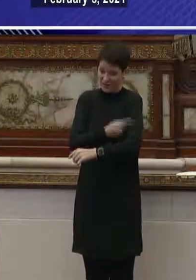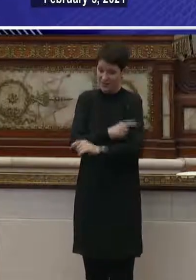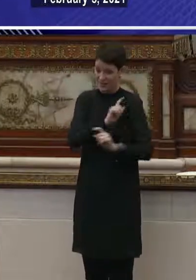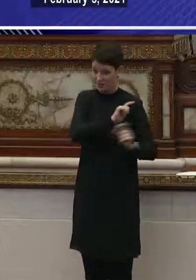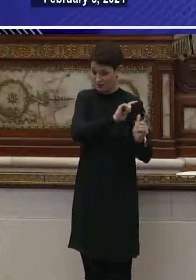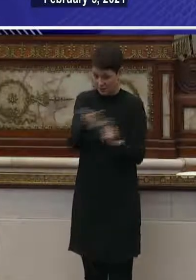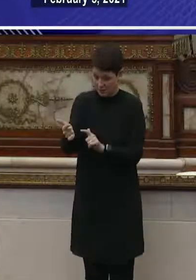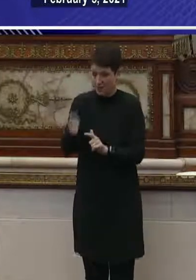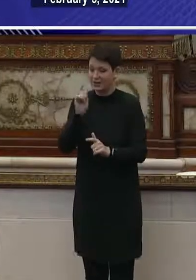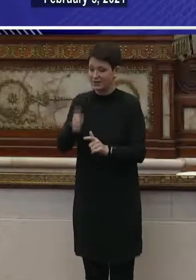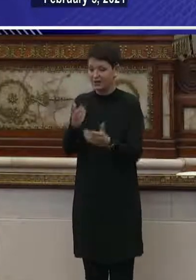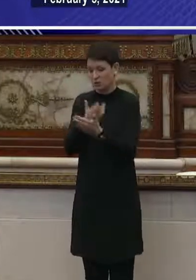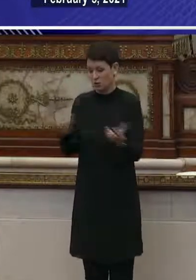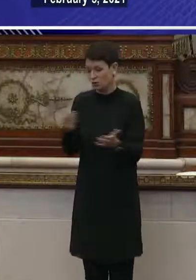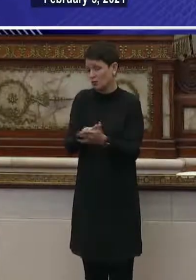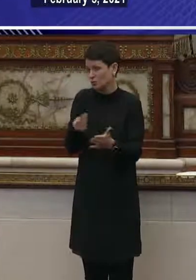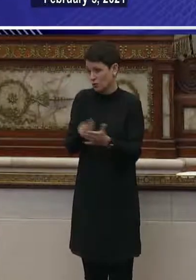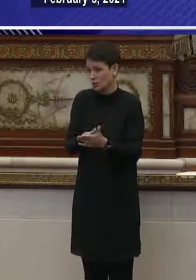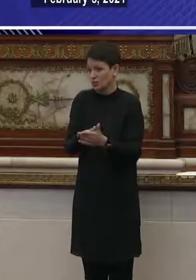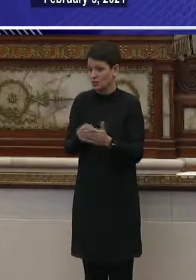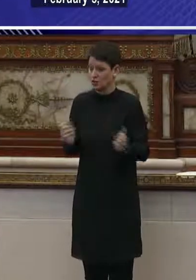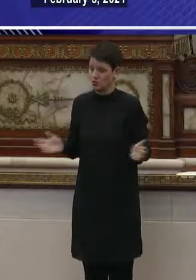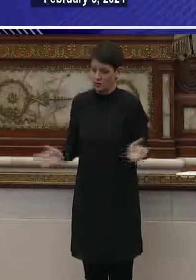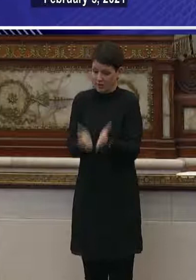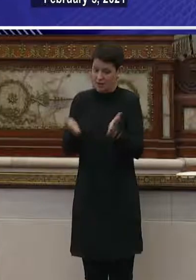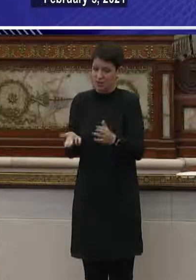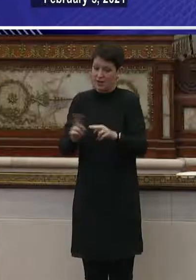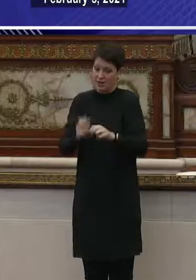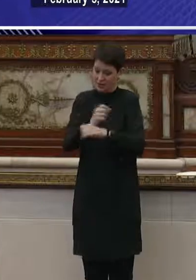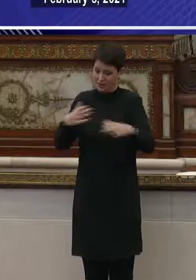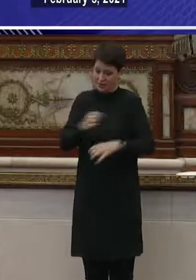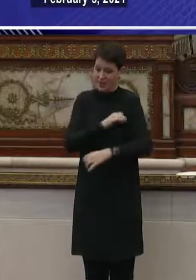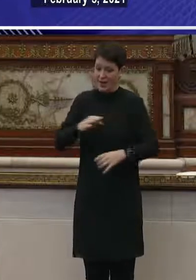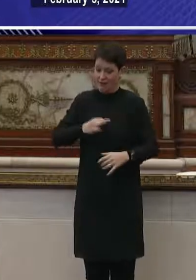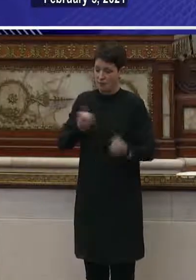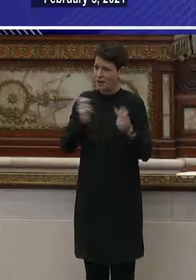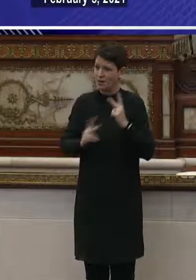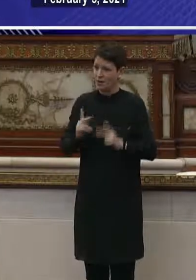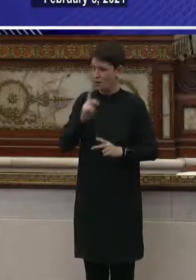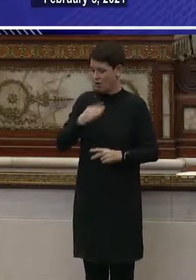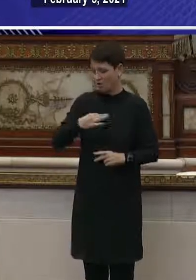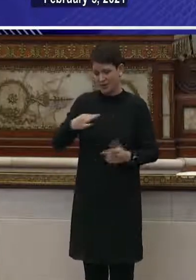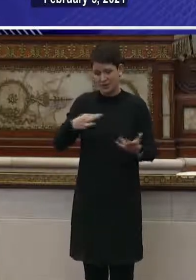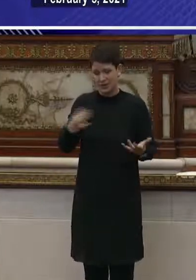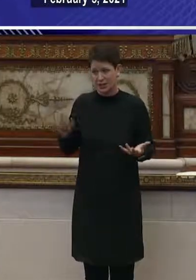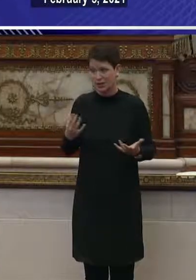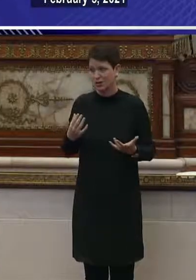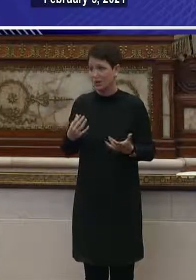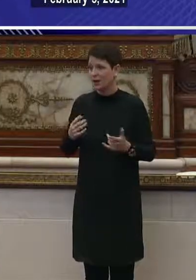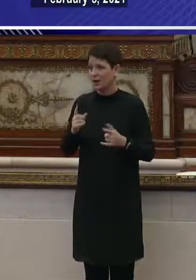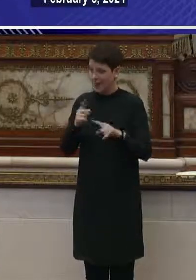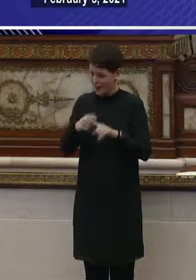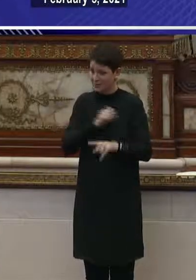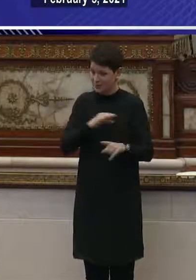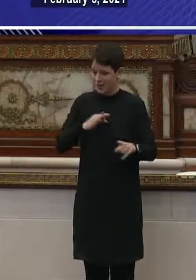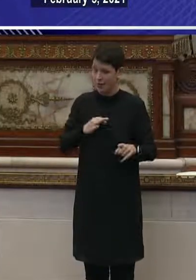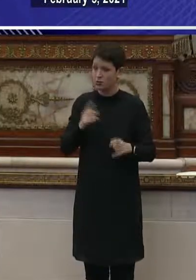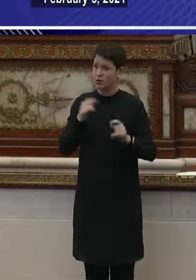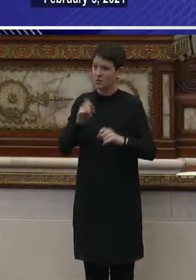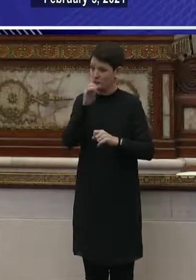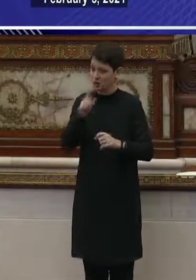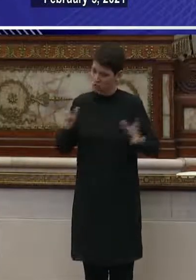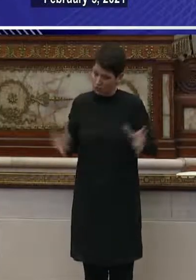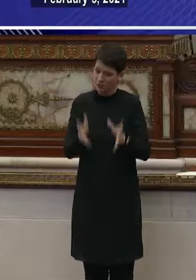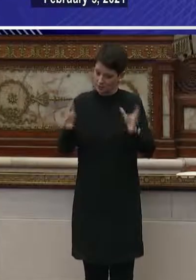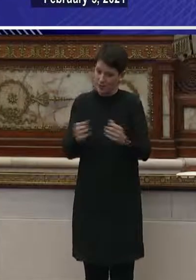are going to need those resources to beef up their staff, beef up their a lot of these folks are they're relying on volunteers and staff. So we need to beef them